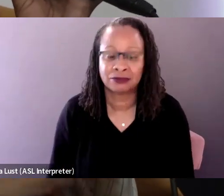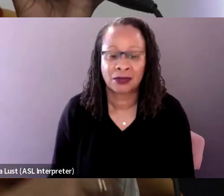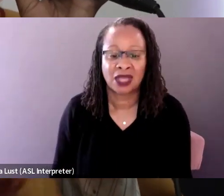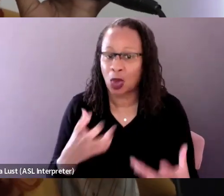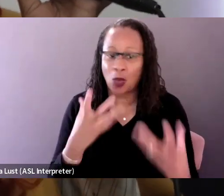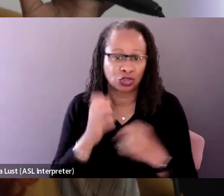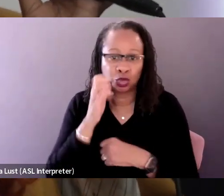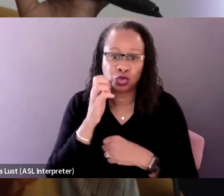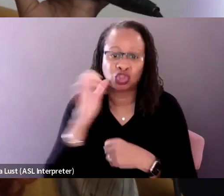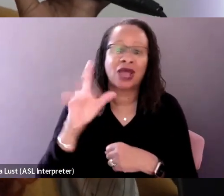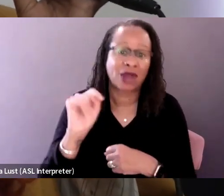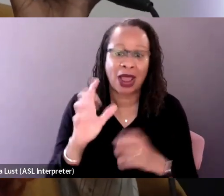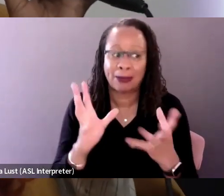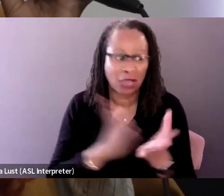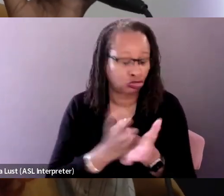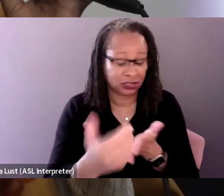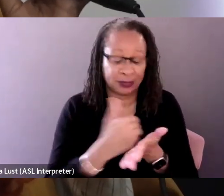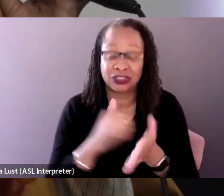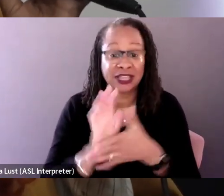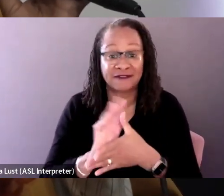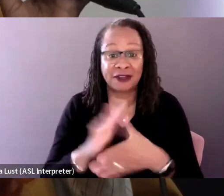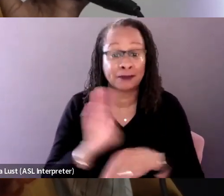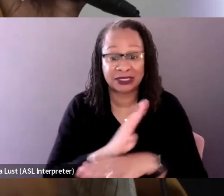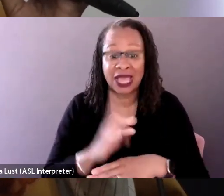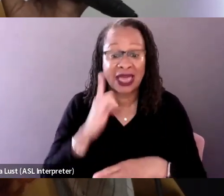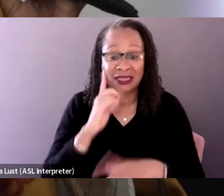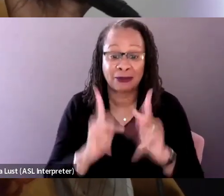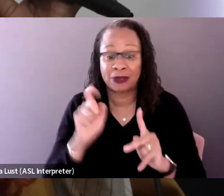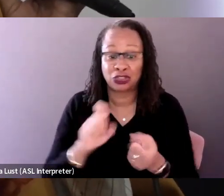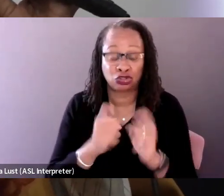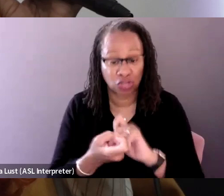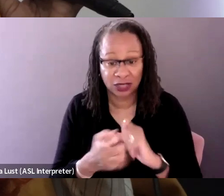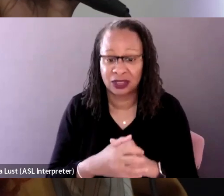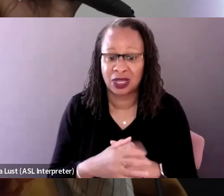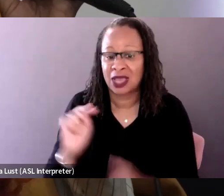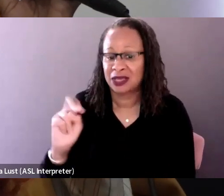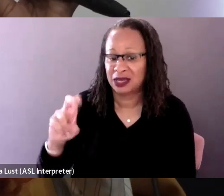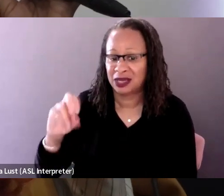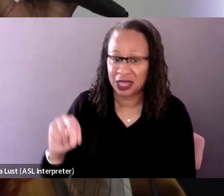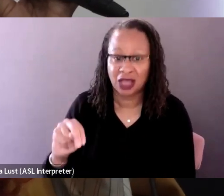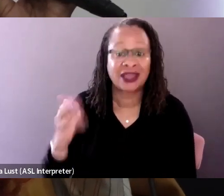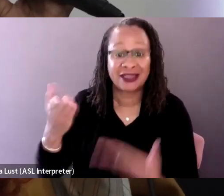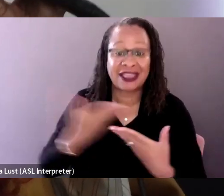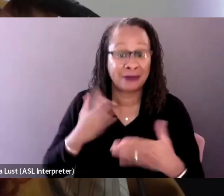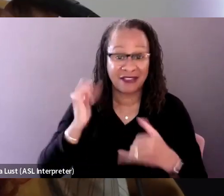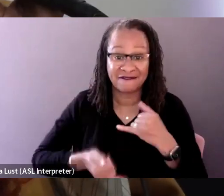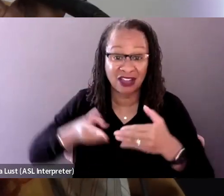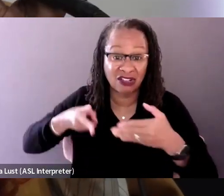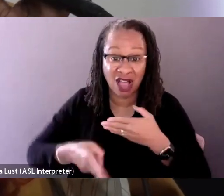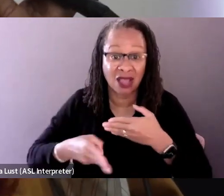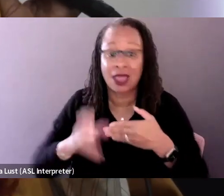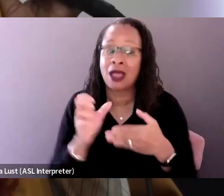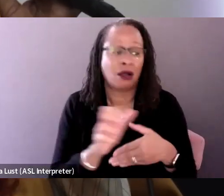about transparency in the film industry, and I think people need to change it, is Neon gave me Final Cut. And there's a lot of other companies that would not have